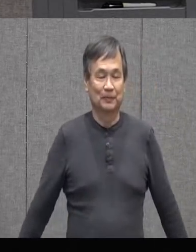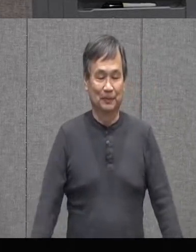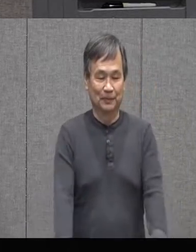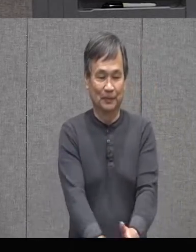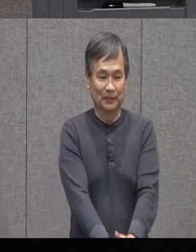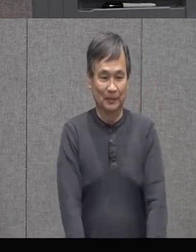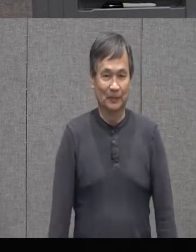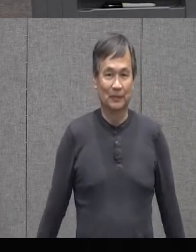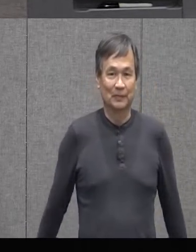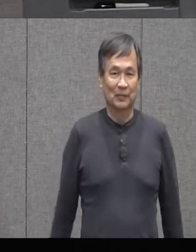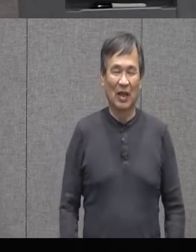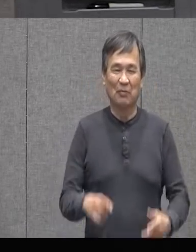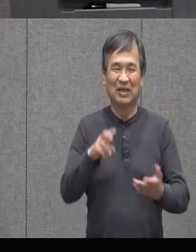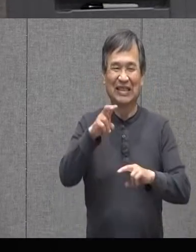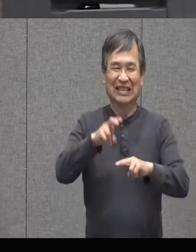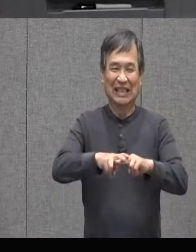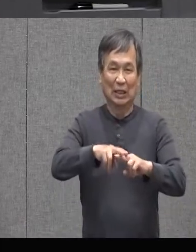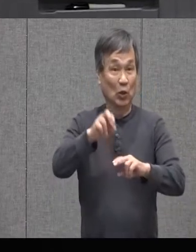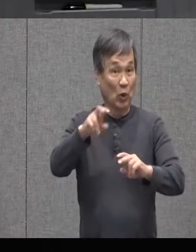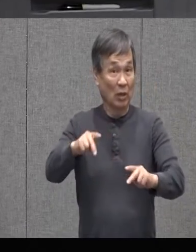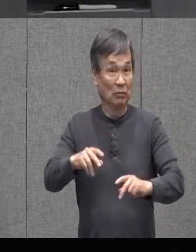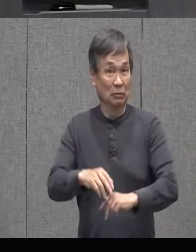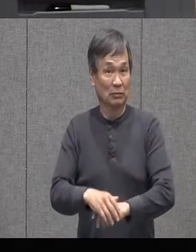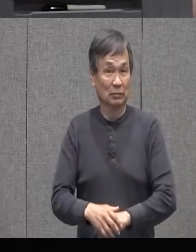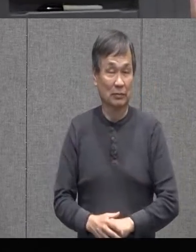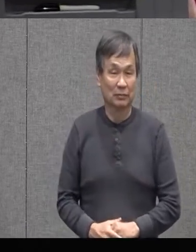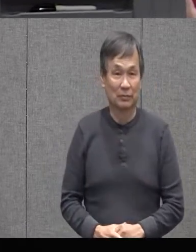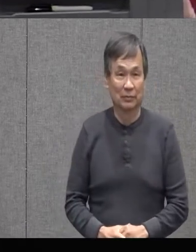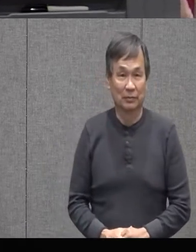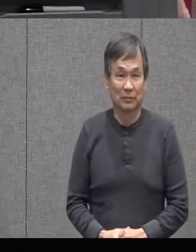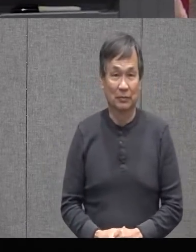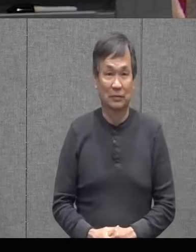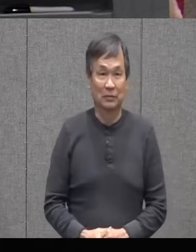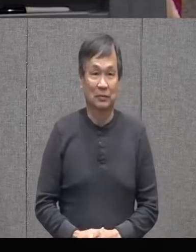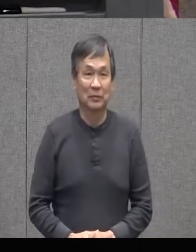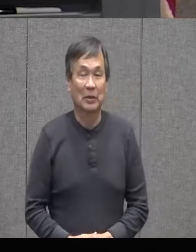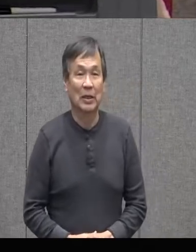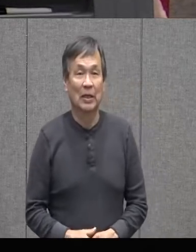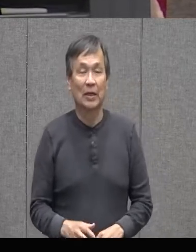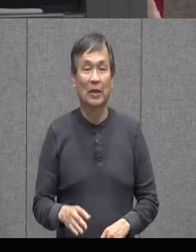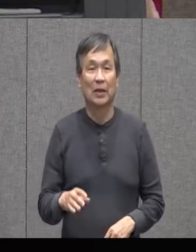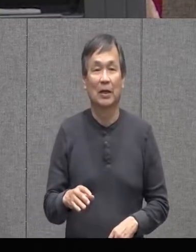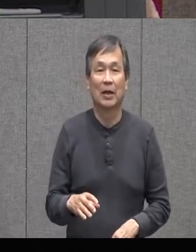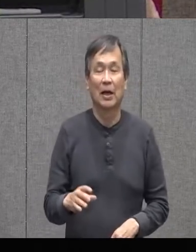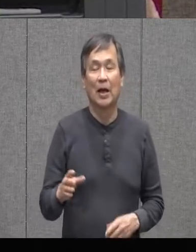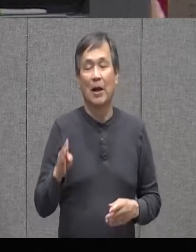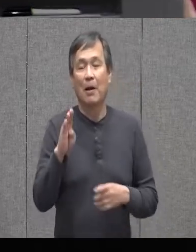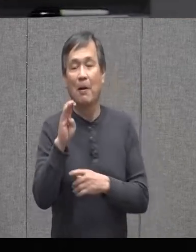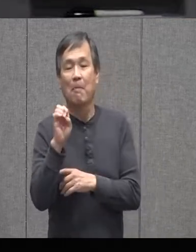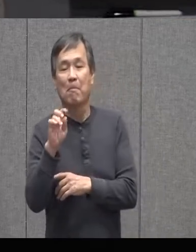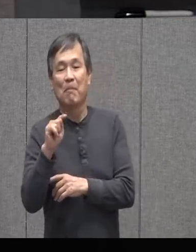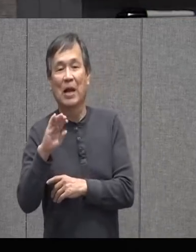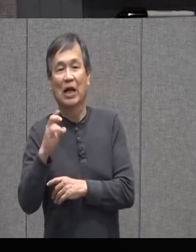I think we'll sit for this part. Okay, Betcha.